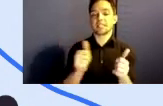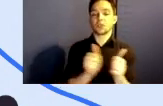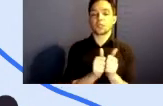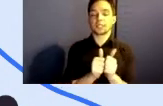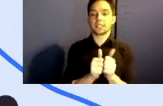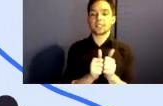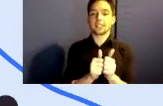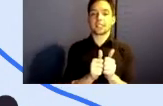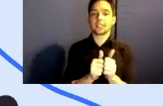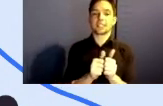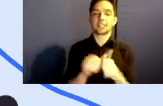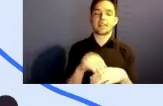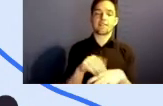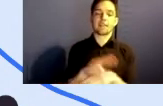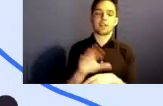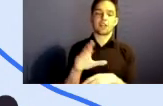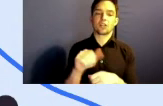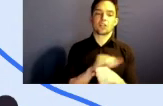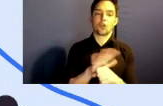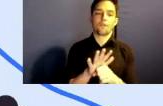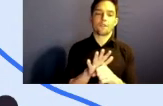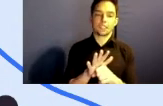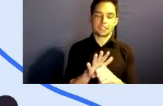infected COVID, with the COVID